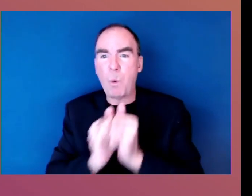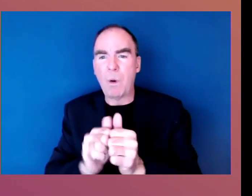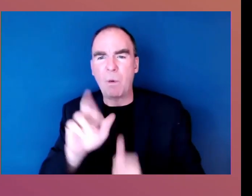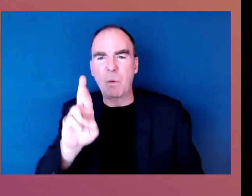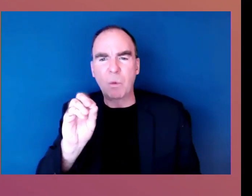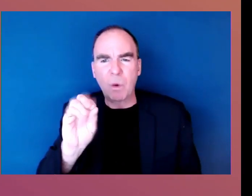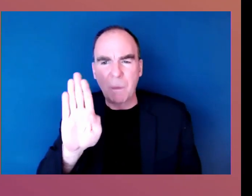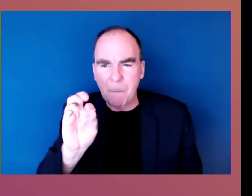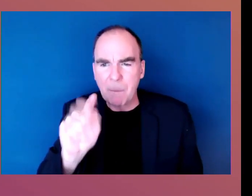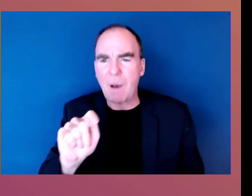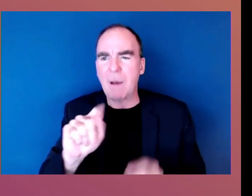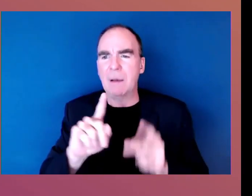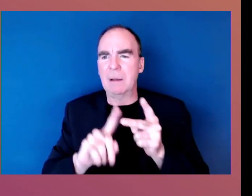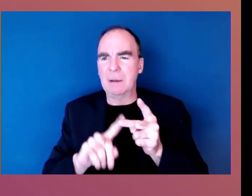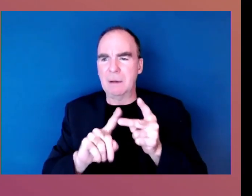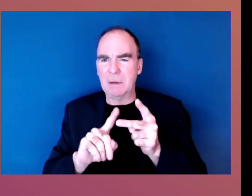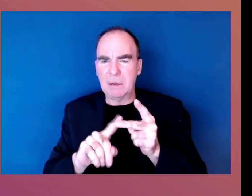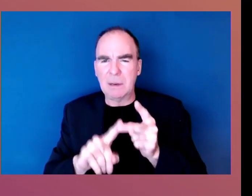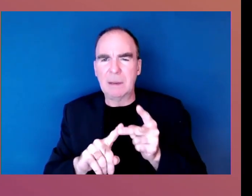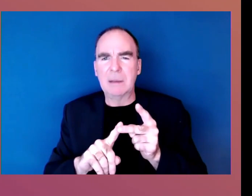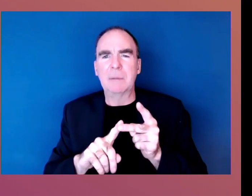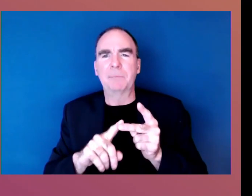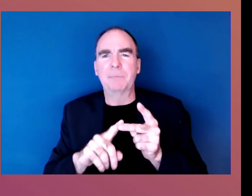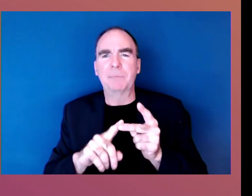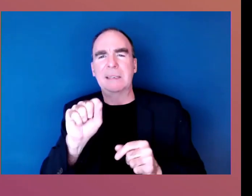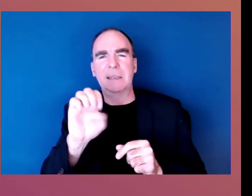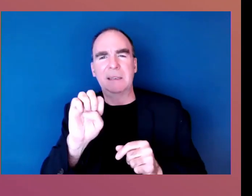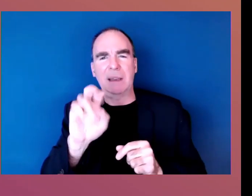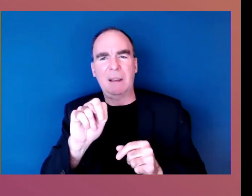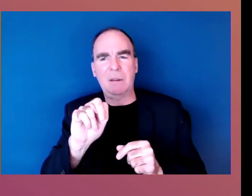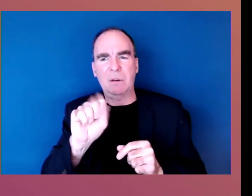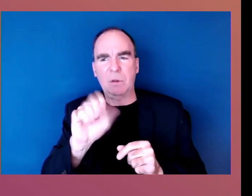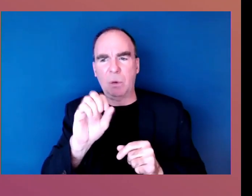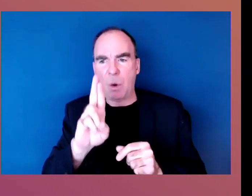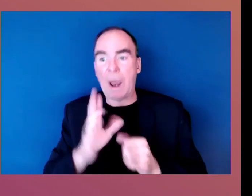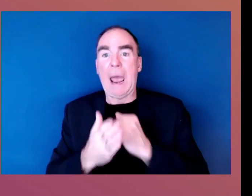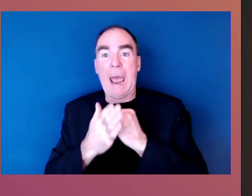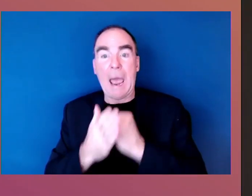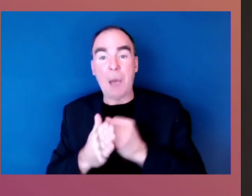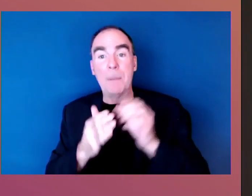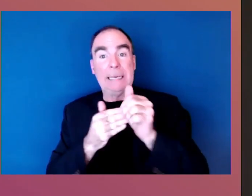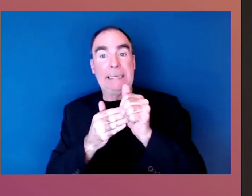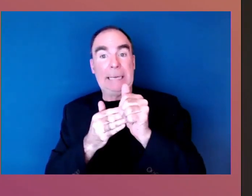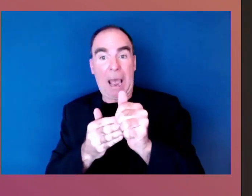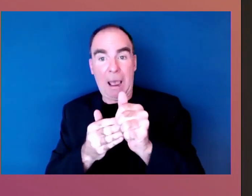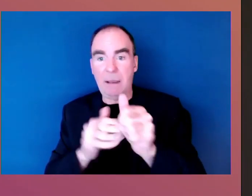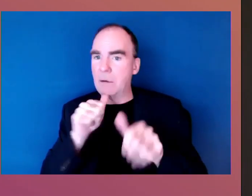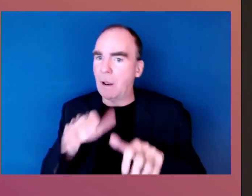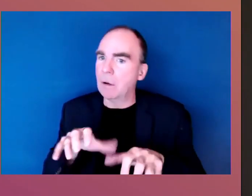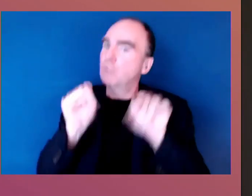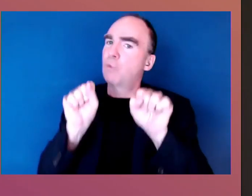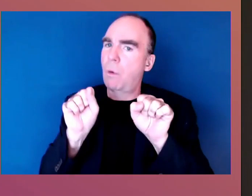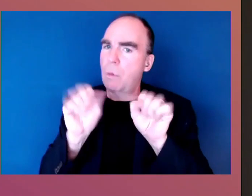people with disabilities can motivate inventors, can be a door opener for technology to be understood